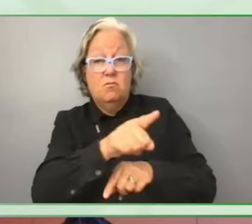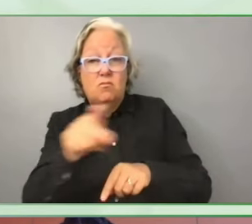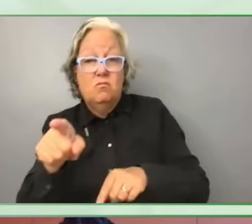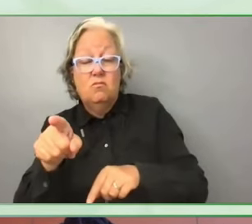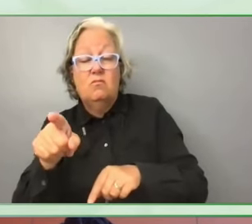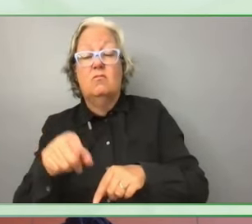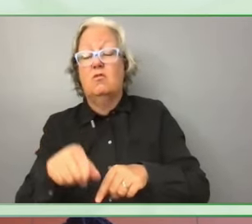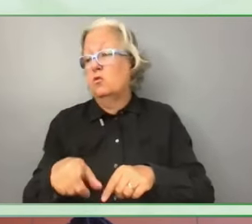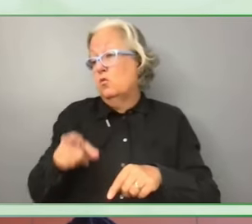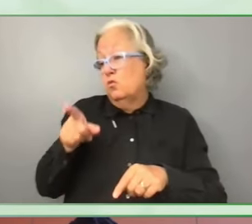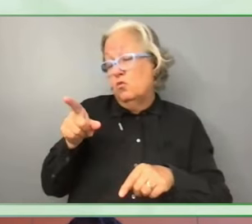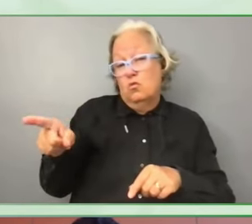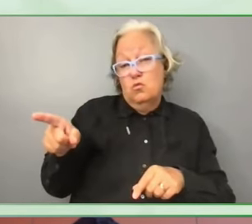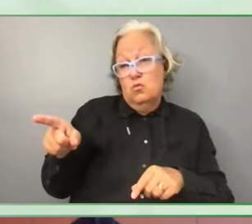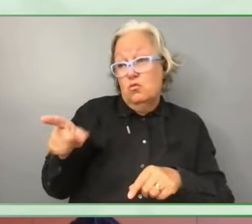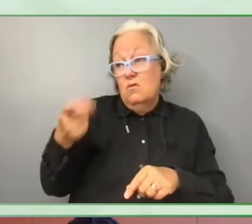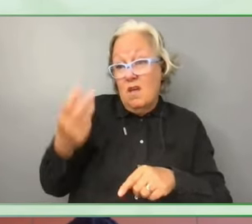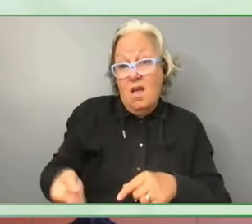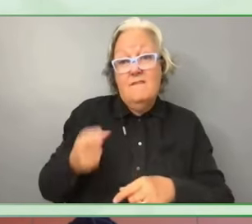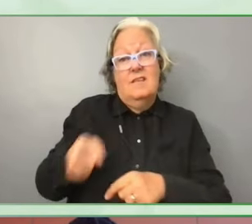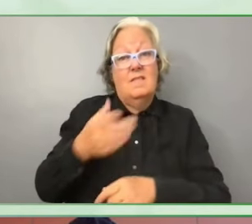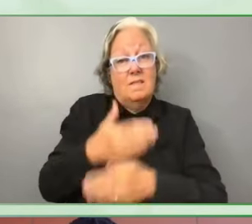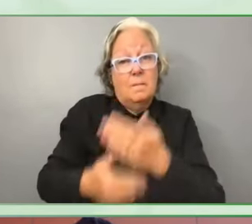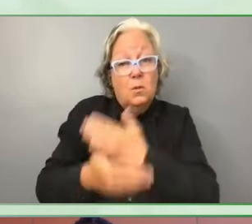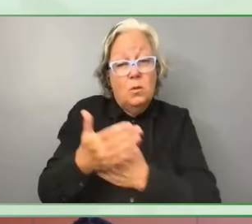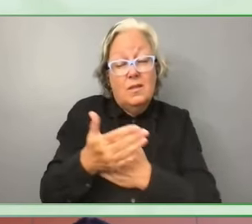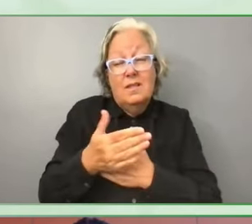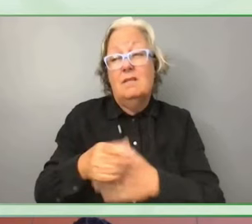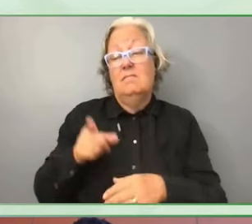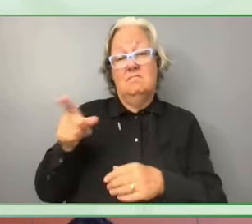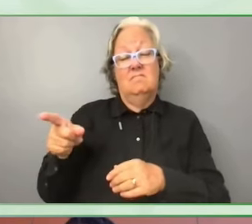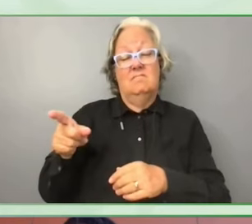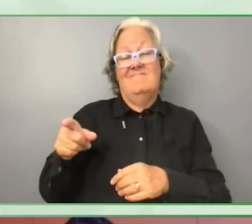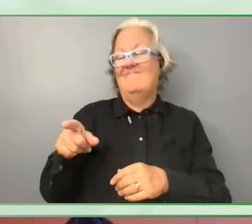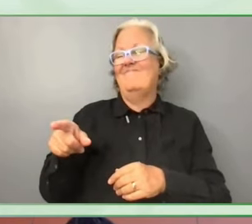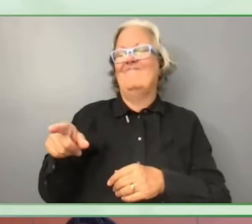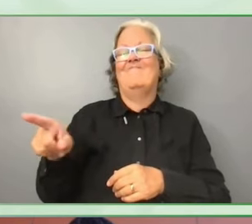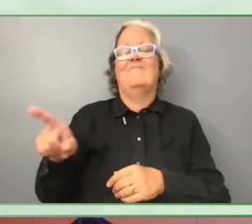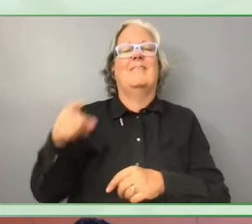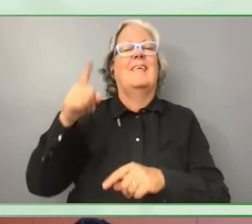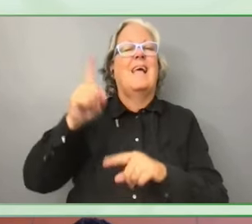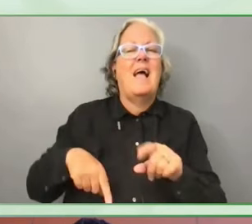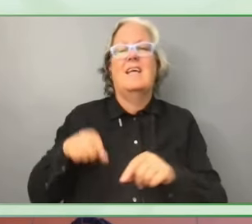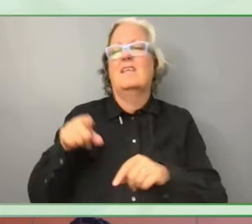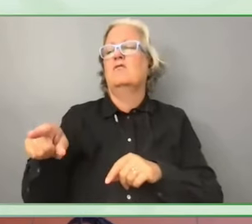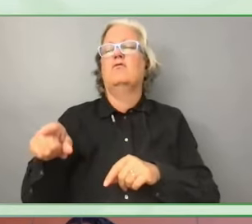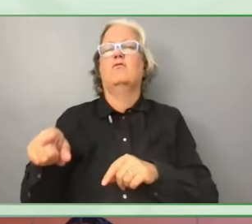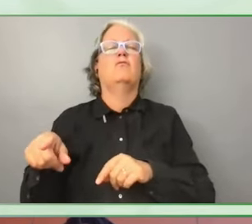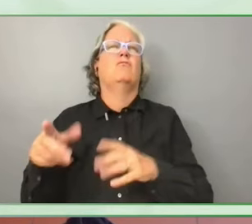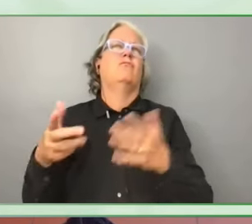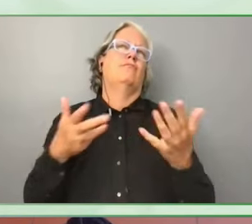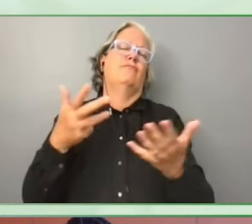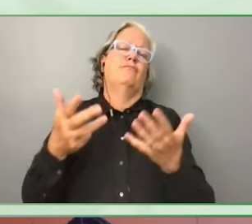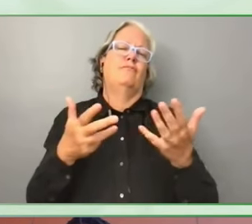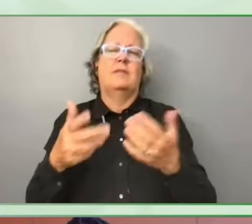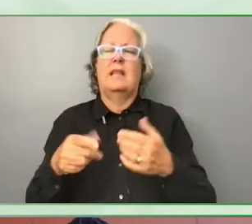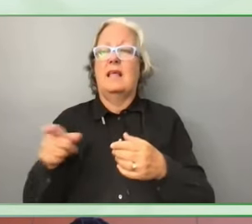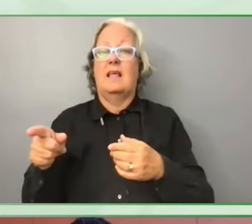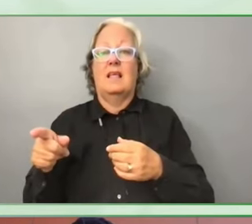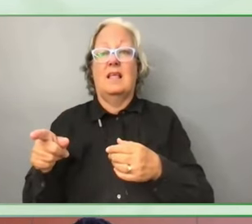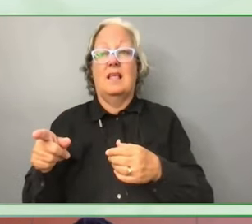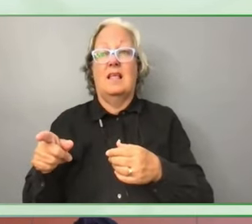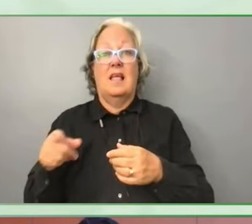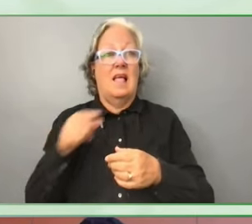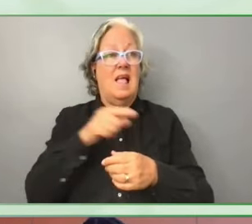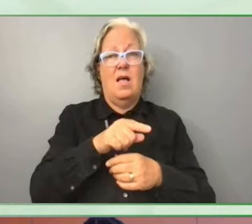you have a disability and you don't have, like, you cannot attract men to an extent of sexually harassing you,